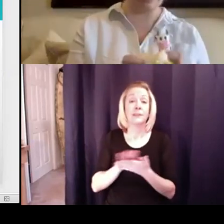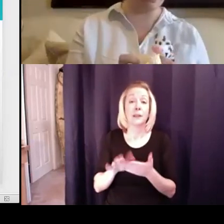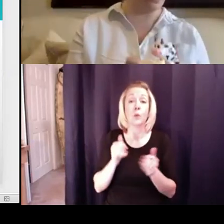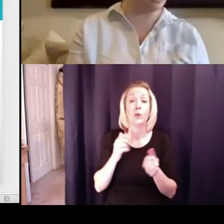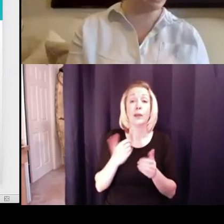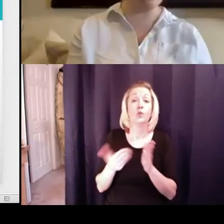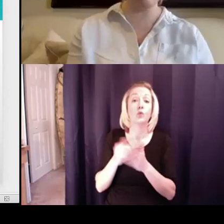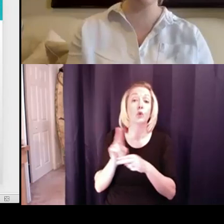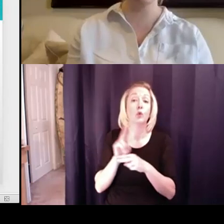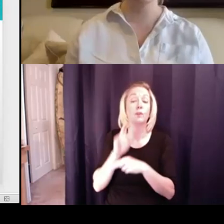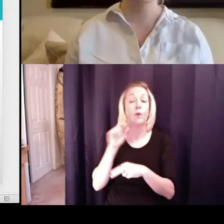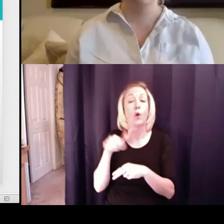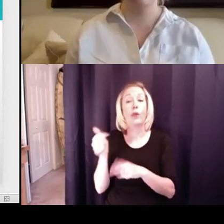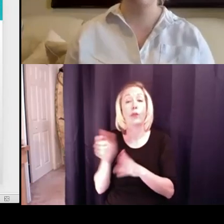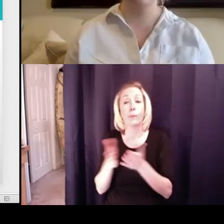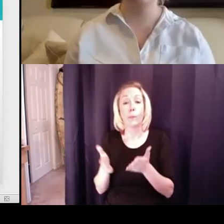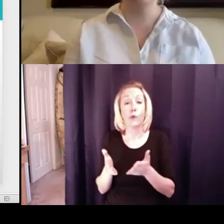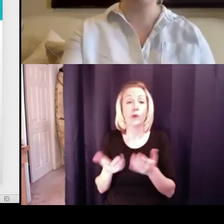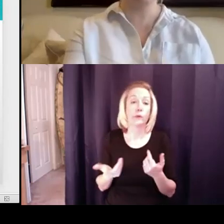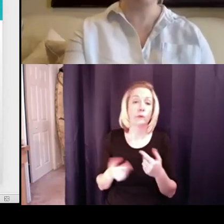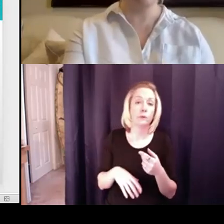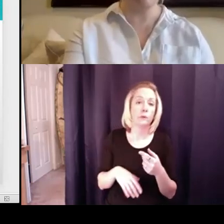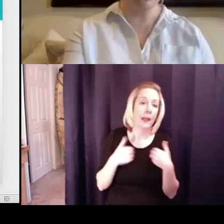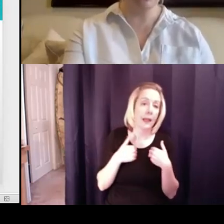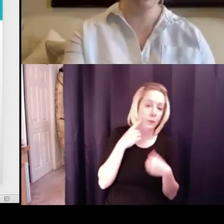use them for Old MacDonald.